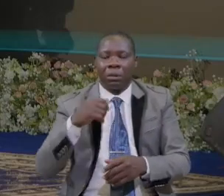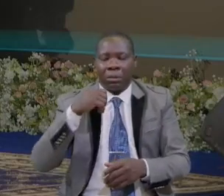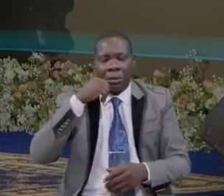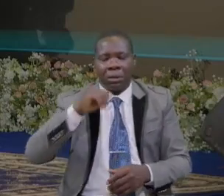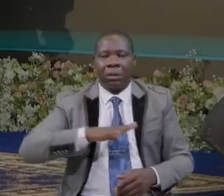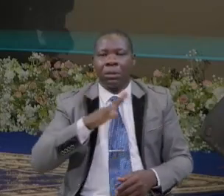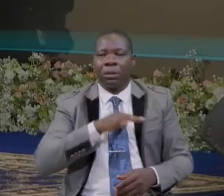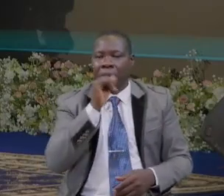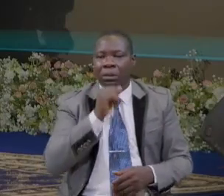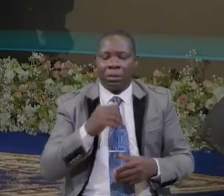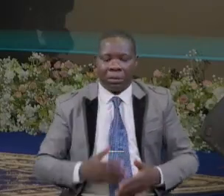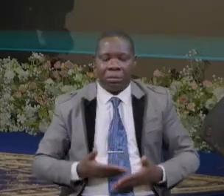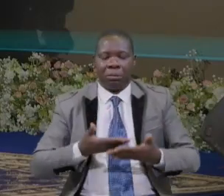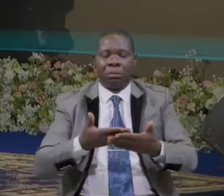bed.